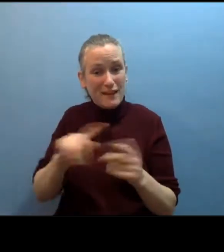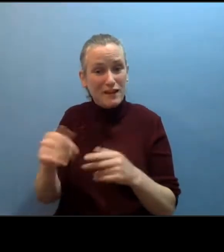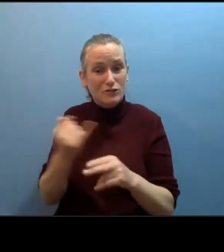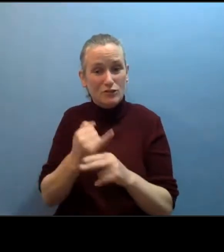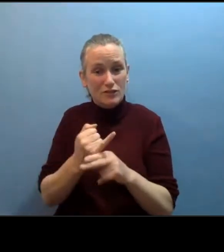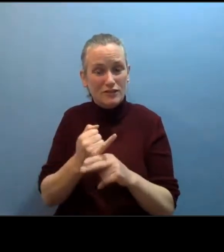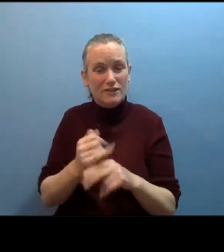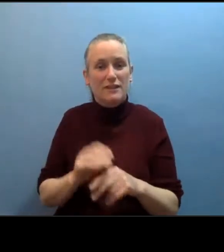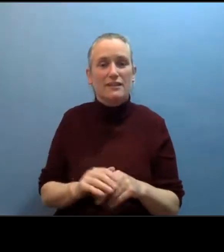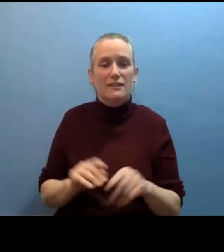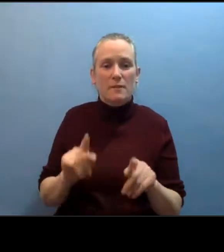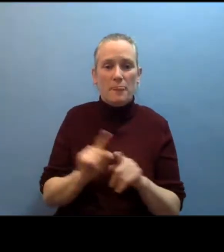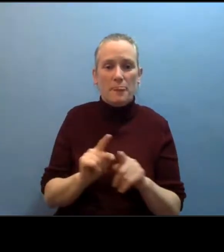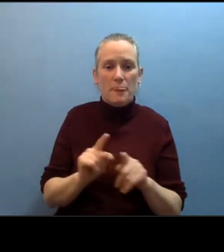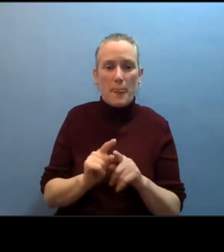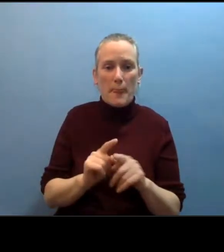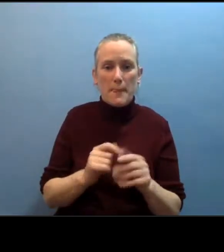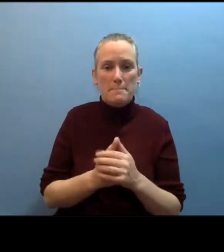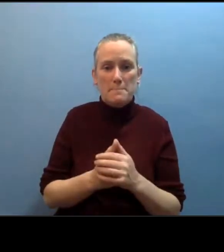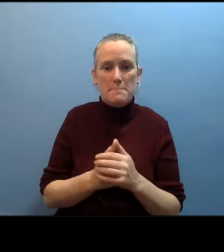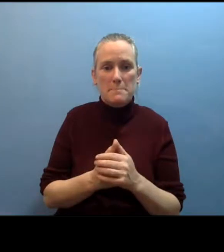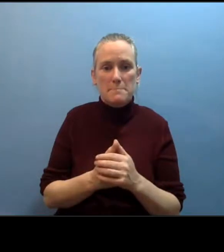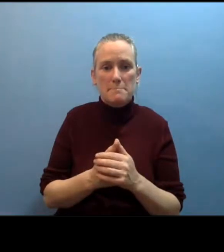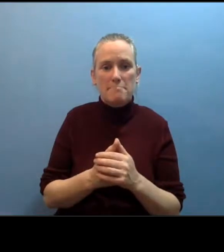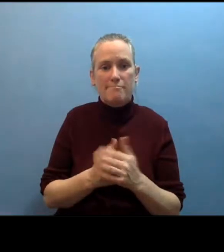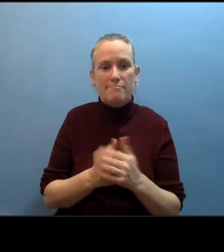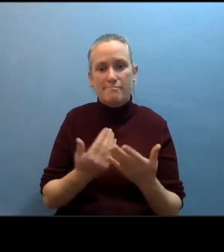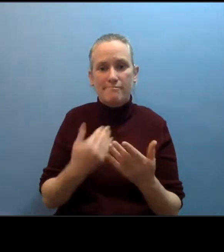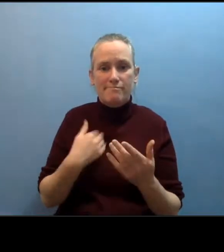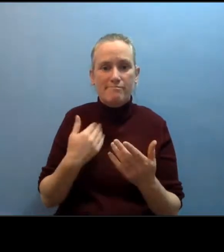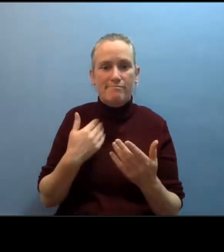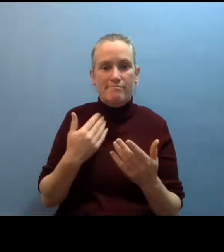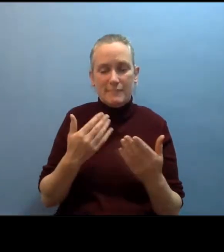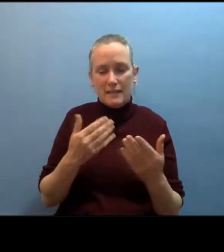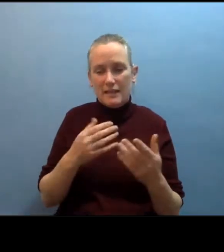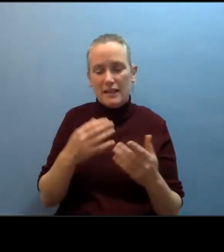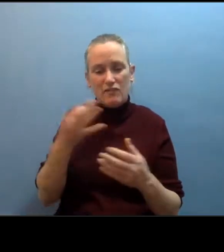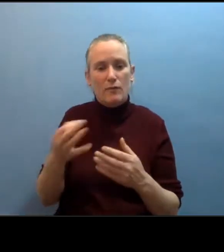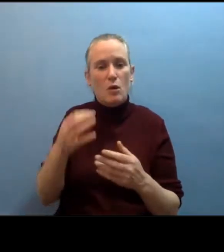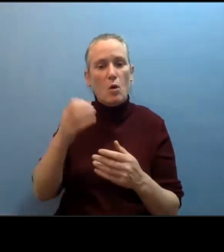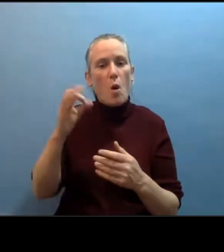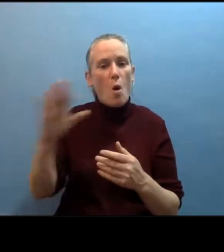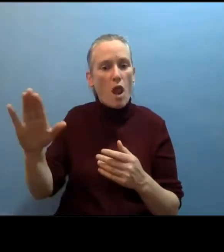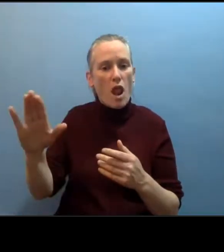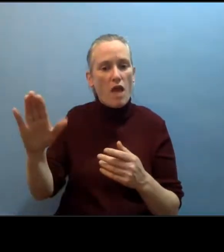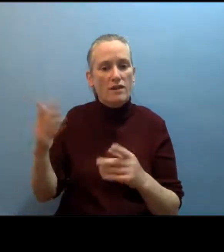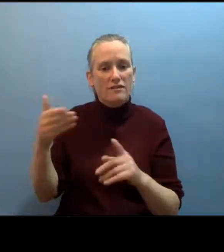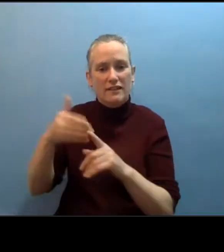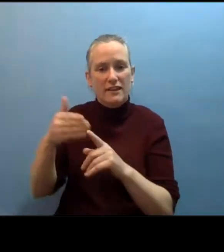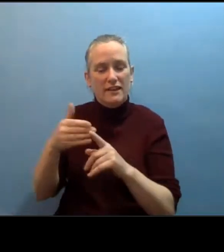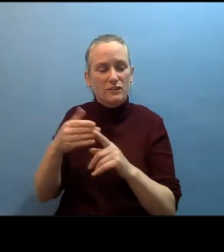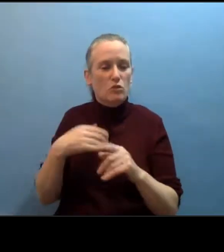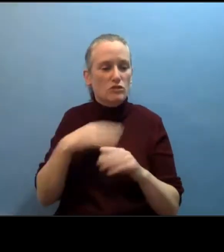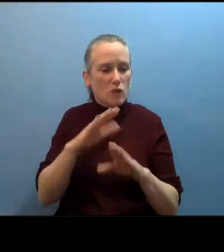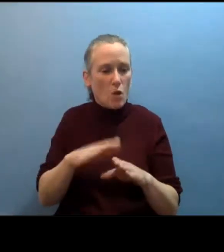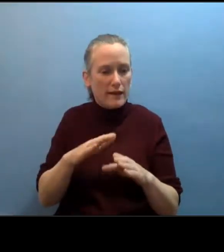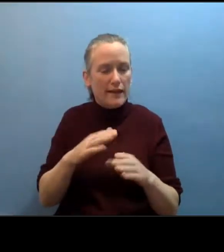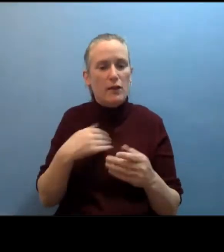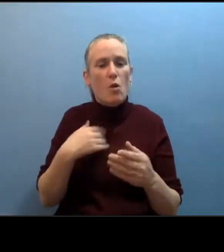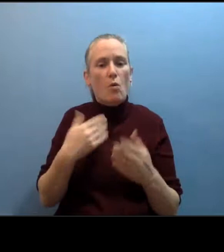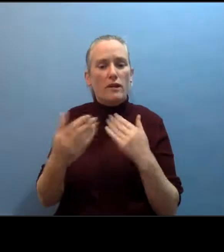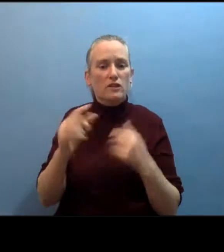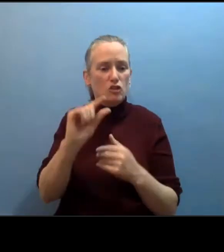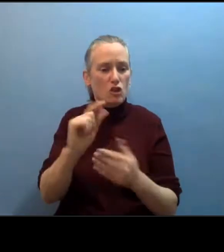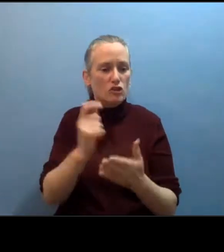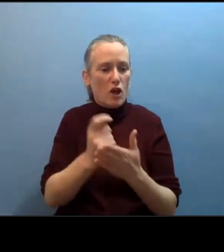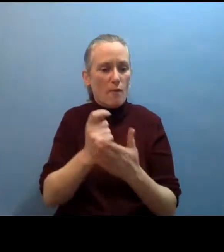Also looking at maybe making a goal, so getting him back in gradually is definitely a nice idea. So what would be a short-term goal for him, something